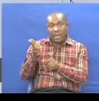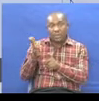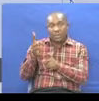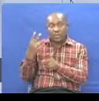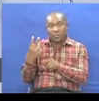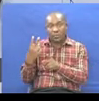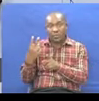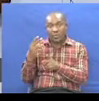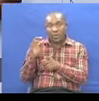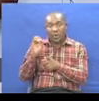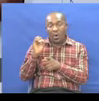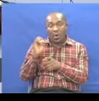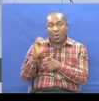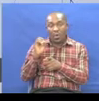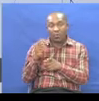using